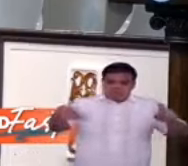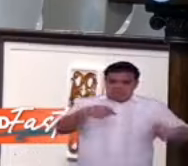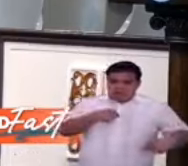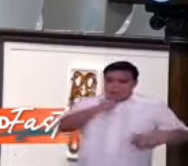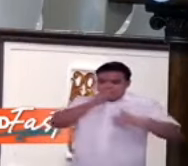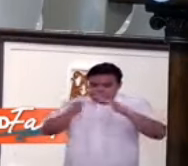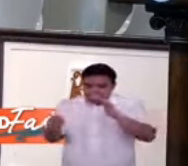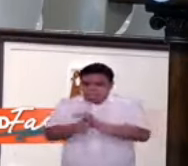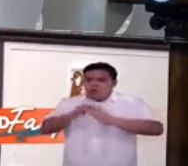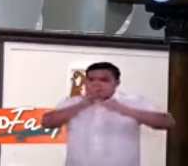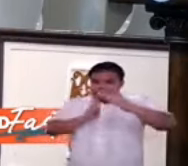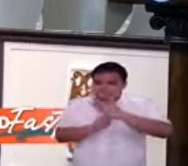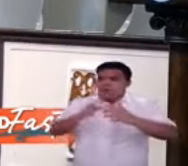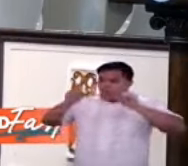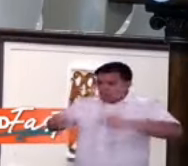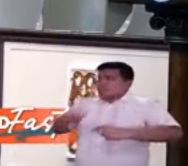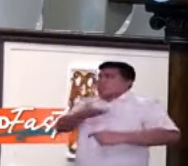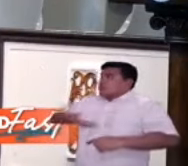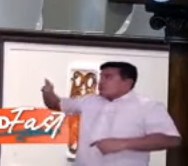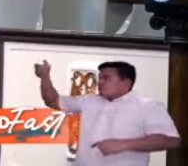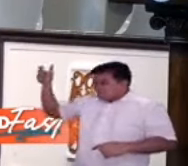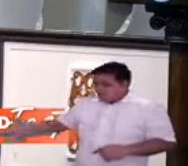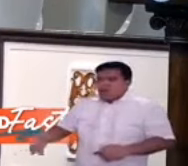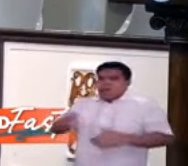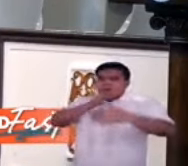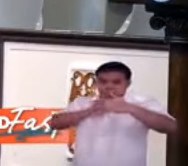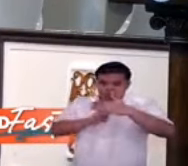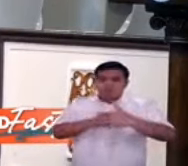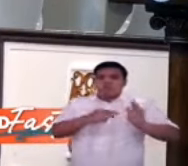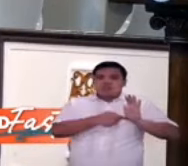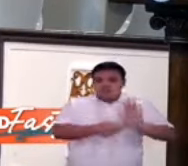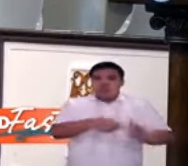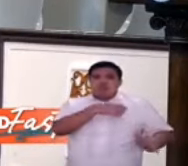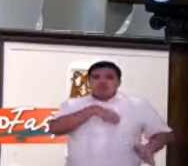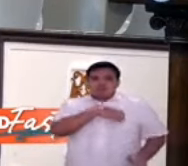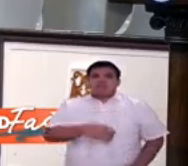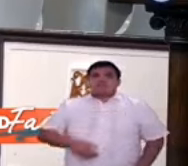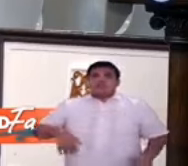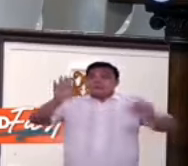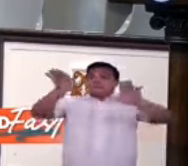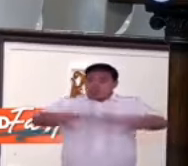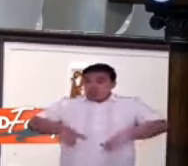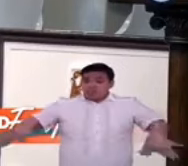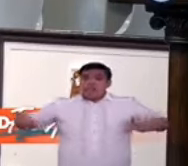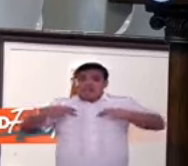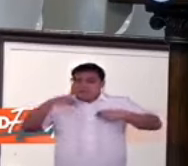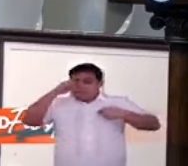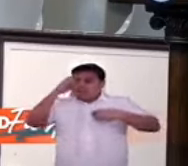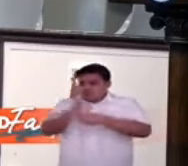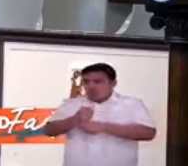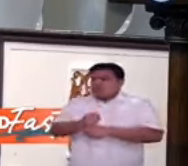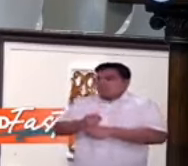should be Christ and Christ alone. Children have the humility factor. And you know what? Children have the trust